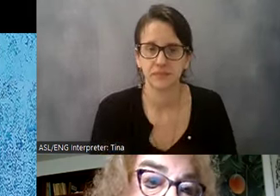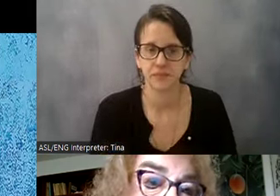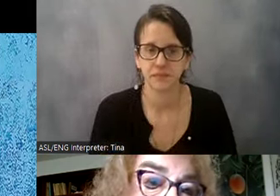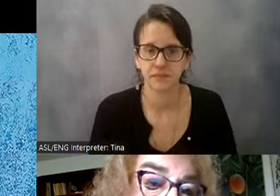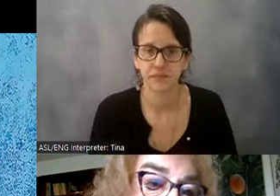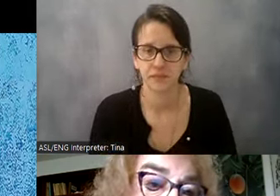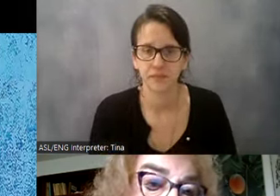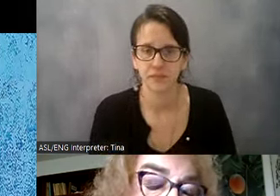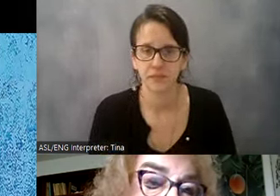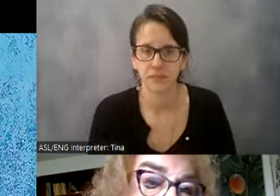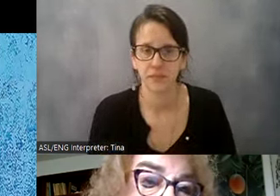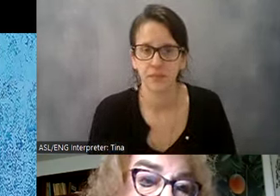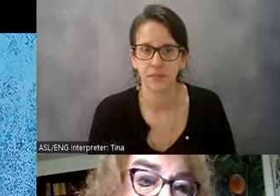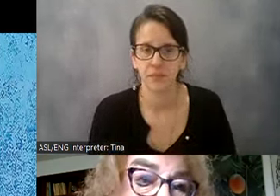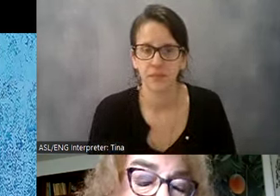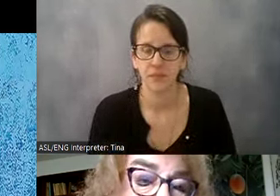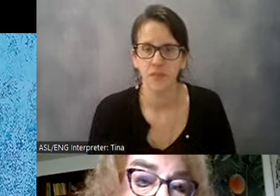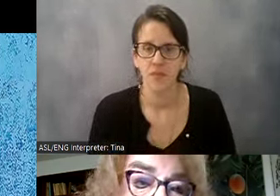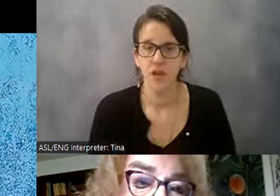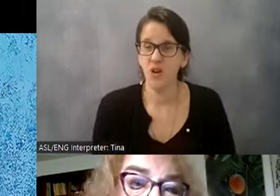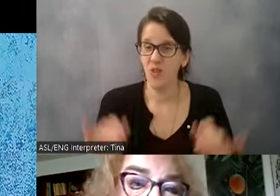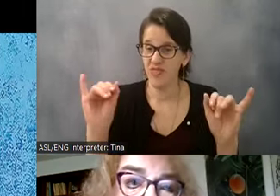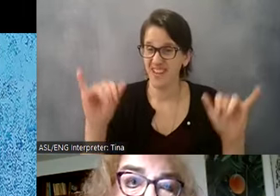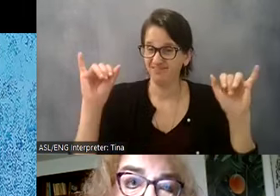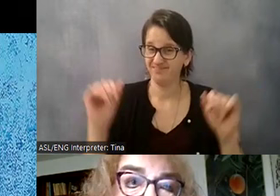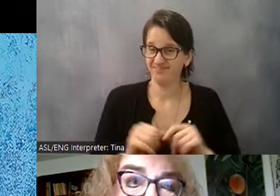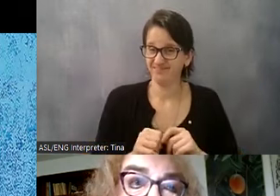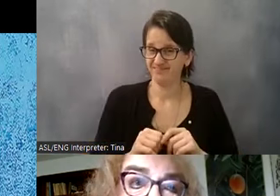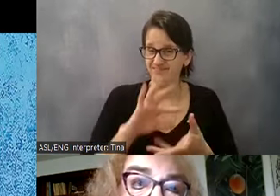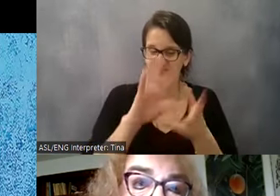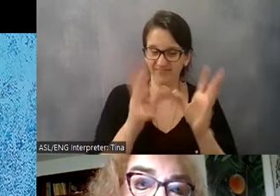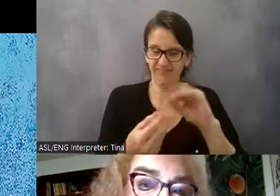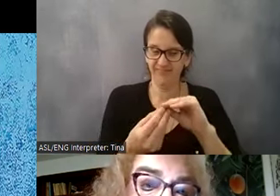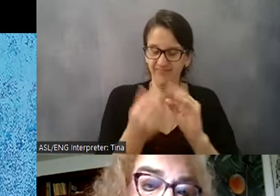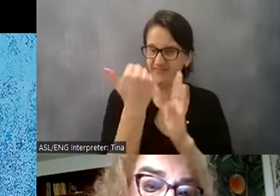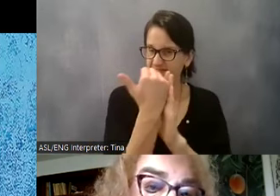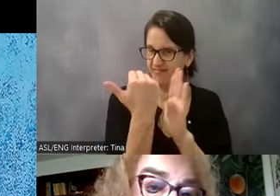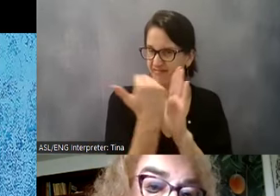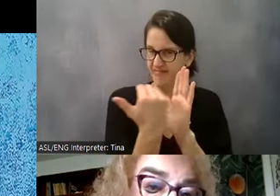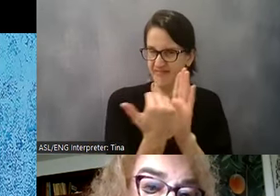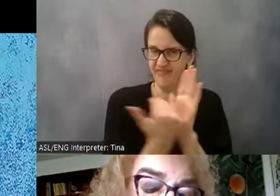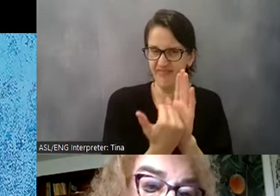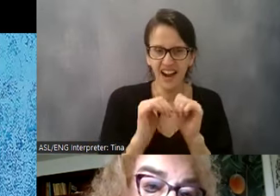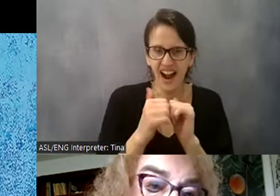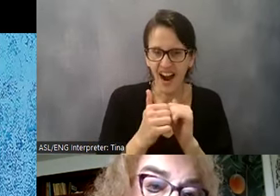So that's it, pretty much. That's the basic outline of how we can